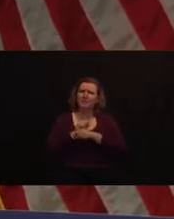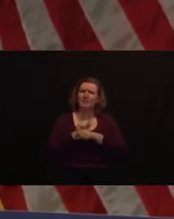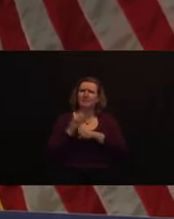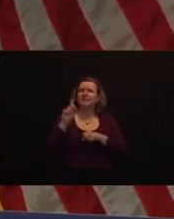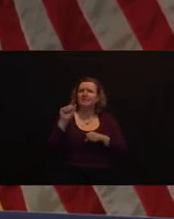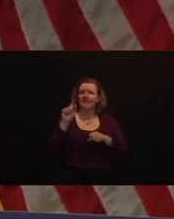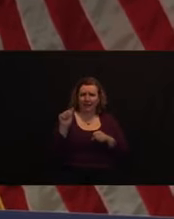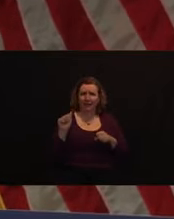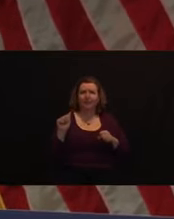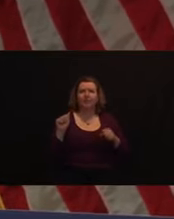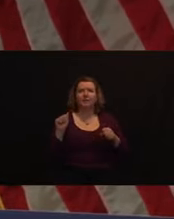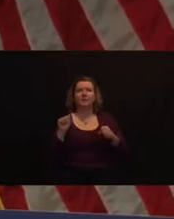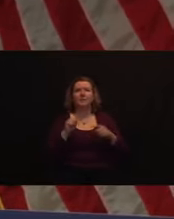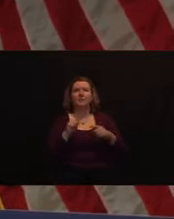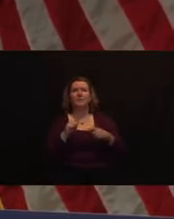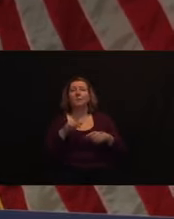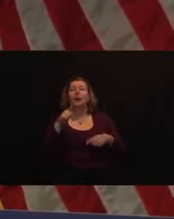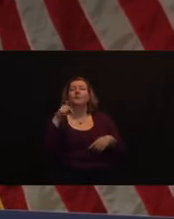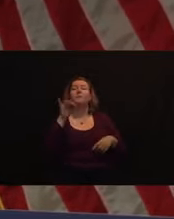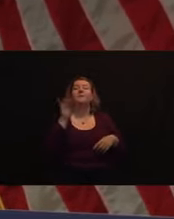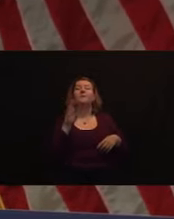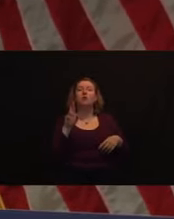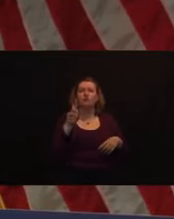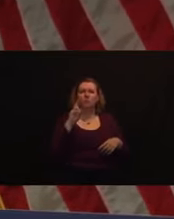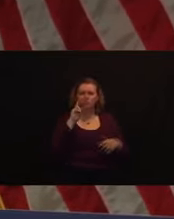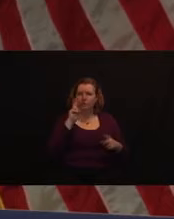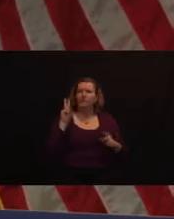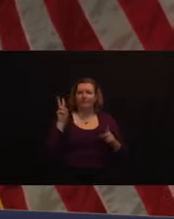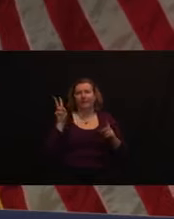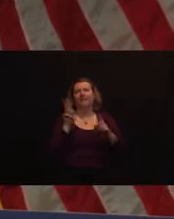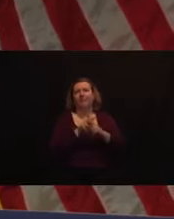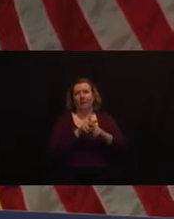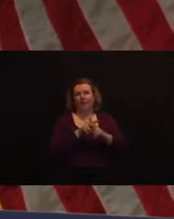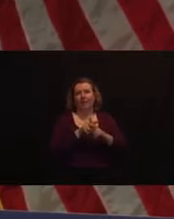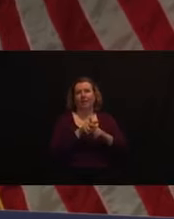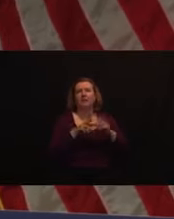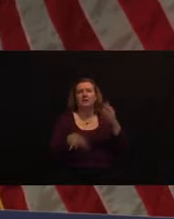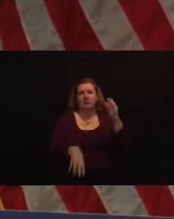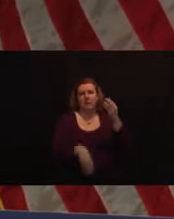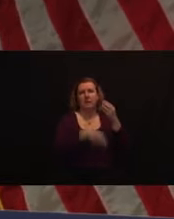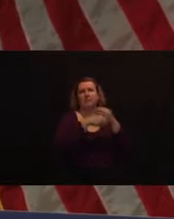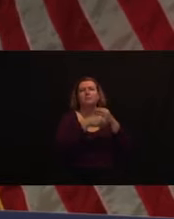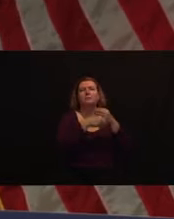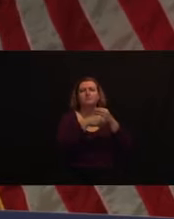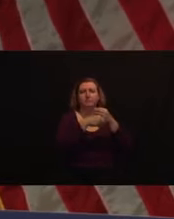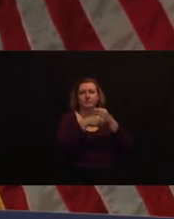Pfizer's indicated that they're likely to file a supplemental application